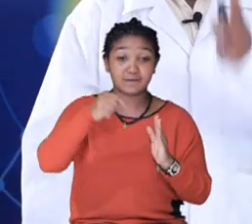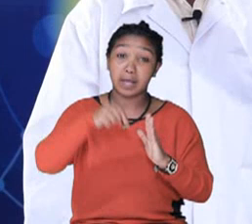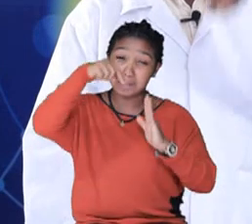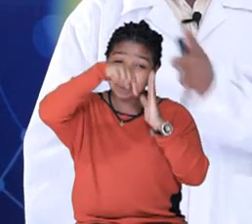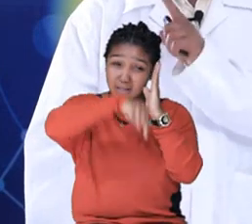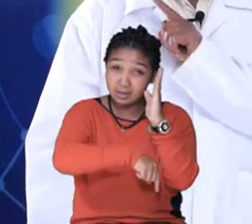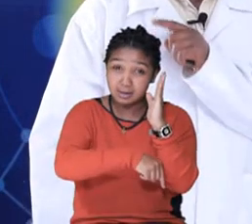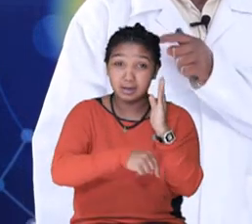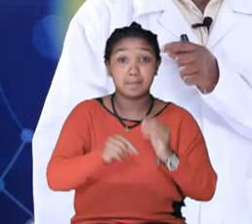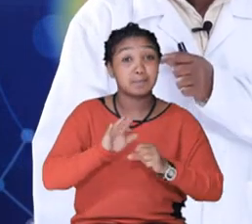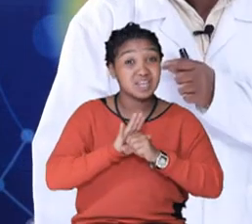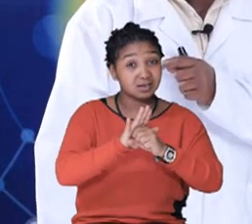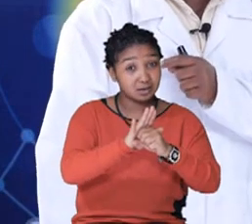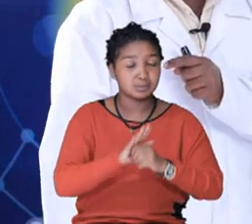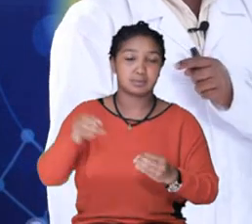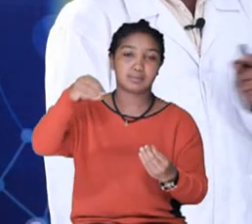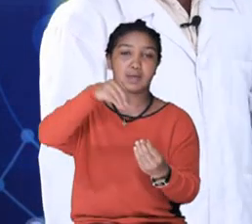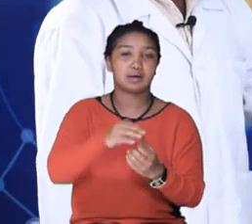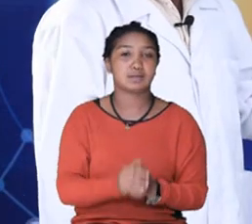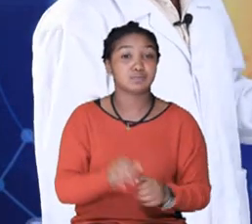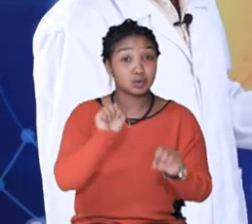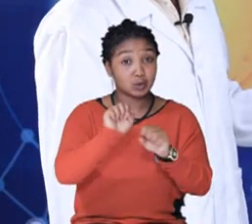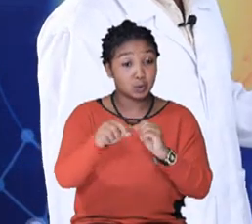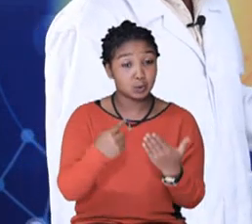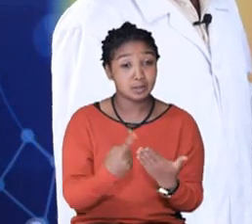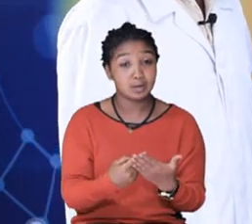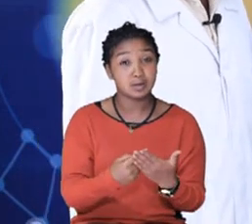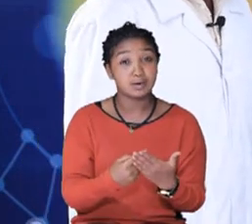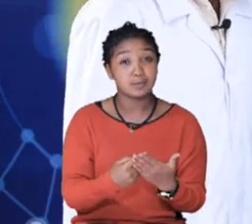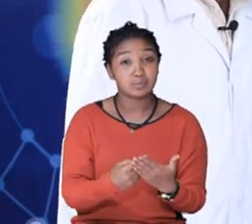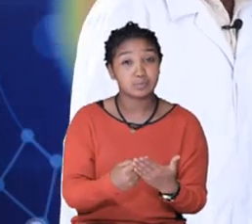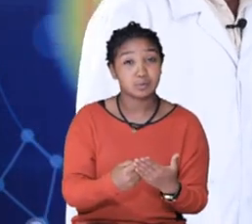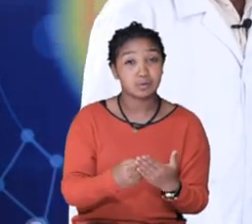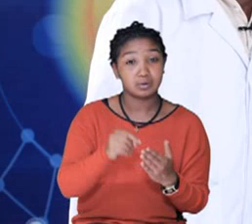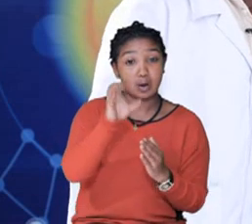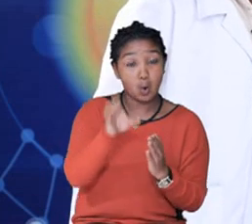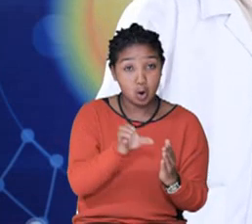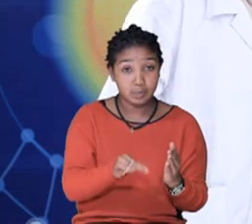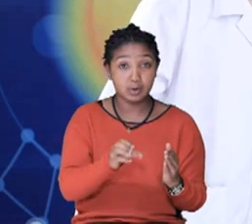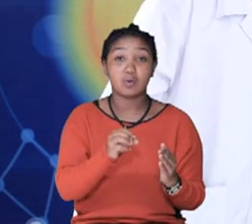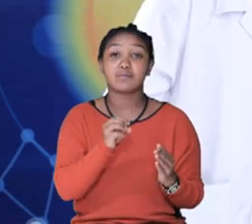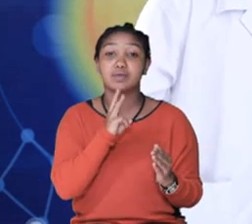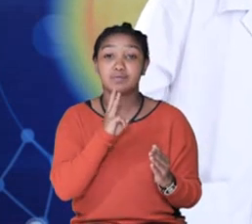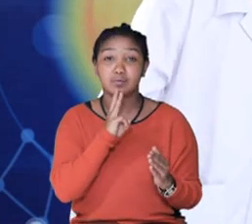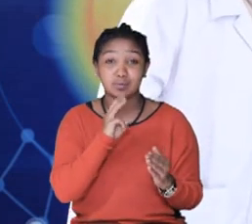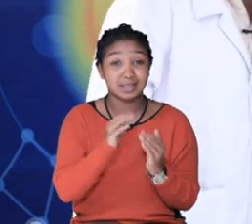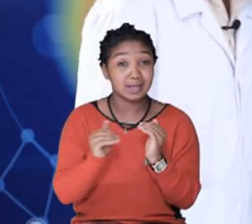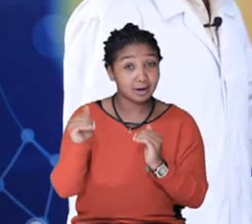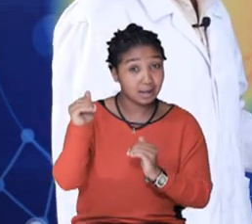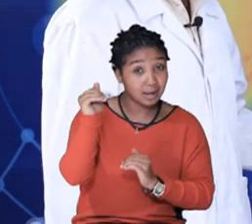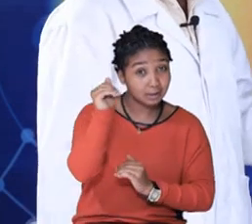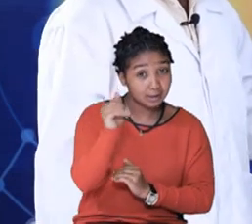is increased, pressure is also increased. So the taller the column of the fluid above you, the